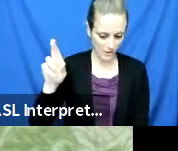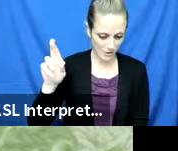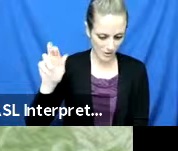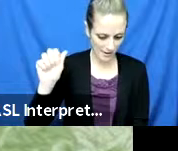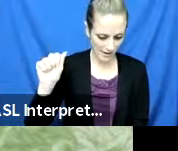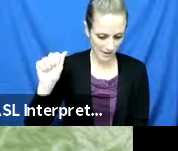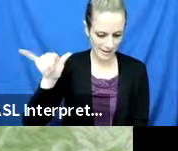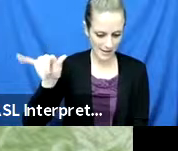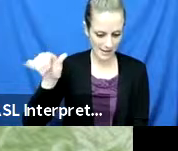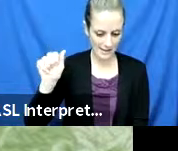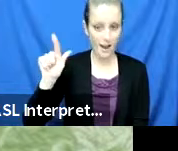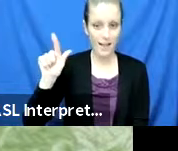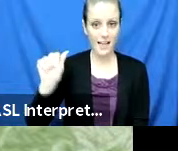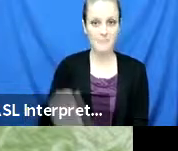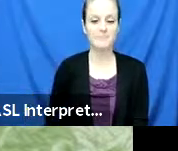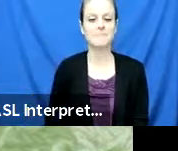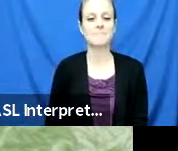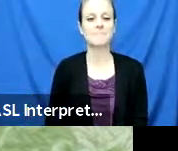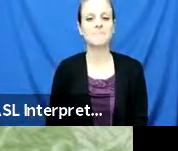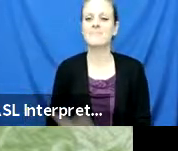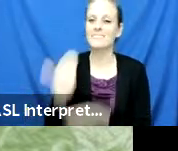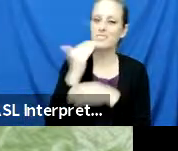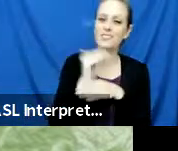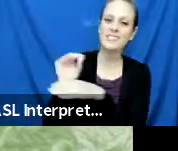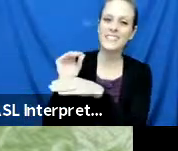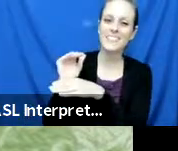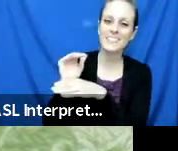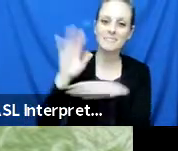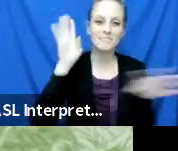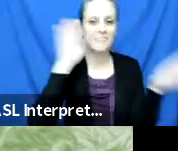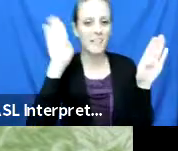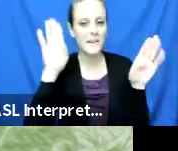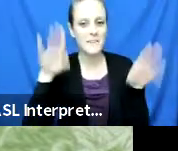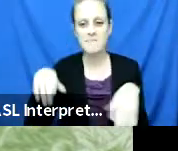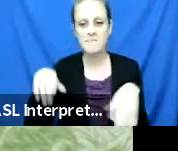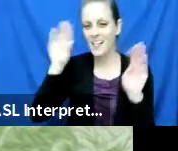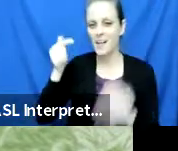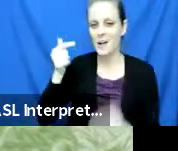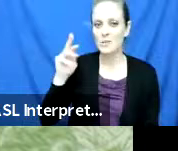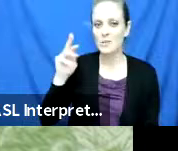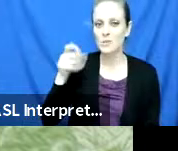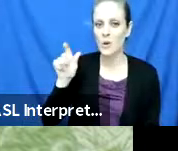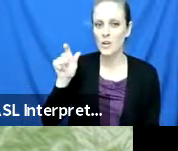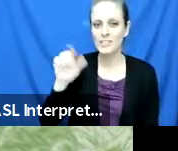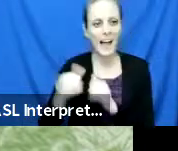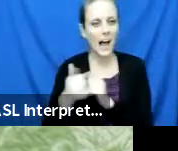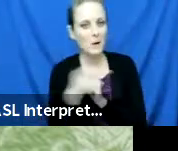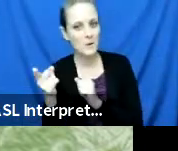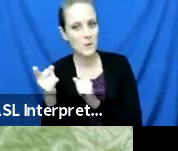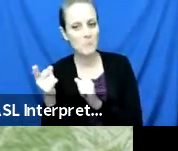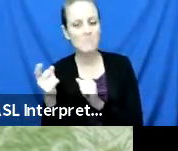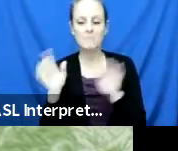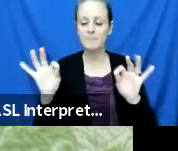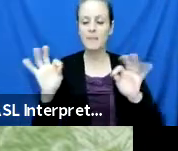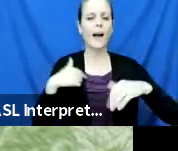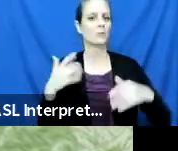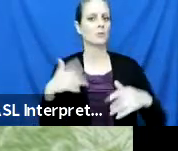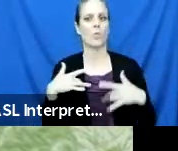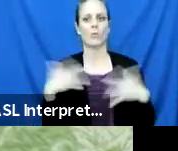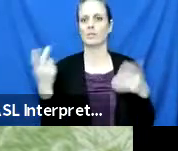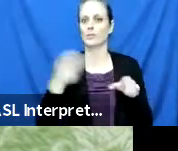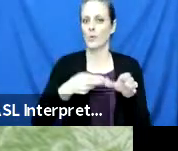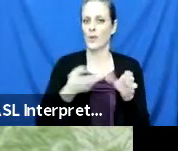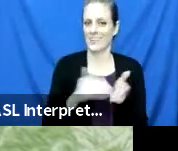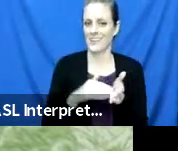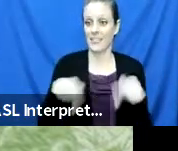Good evening, everyone. Hey, George. How are you today? I'm so happy to join you again. This is part 2